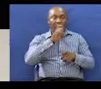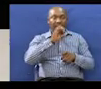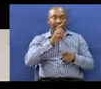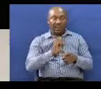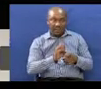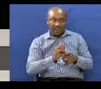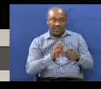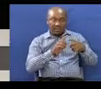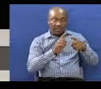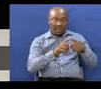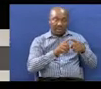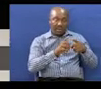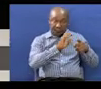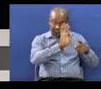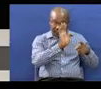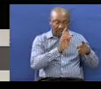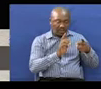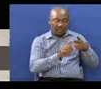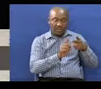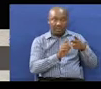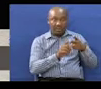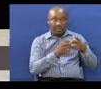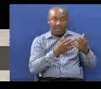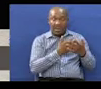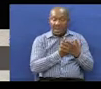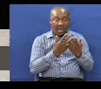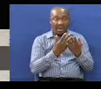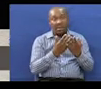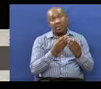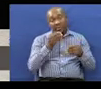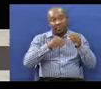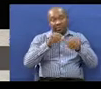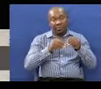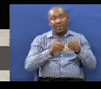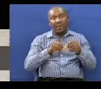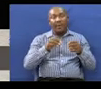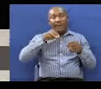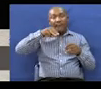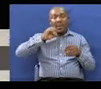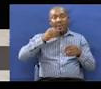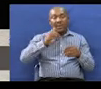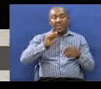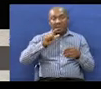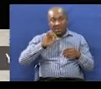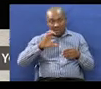form metallic oxide. Number two, it reacts with non-metal to form non-metallic oxide. Number